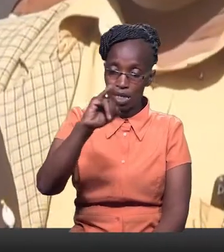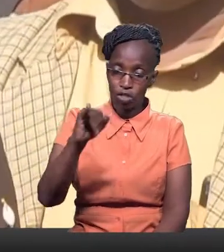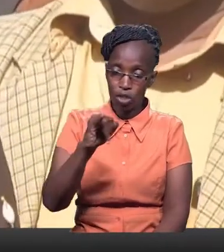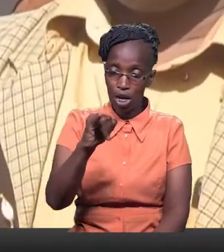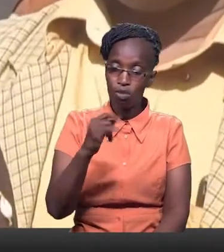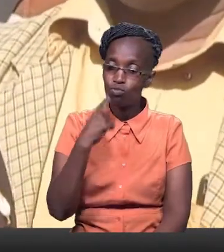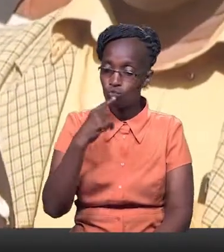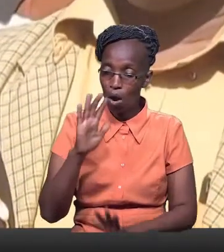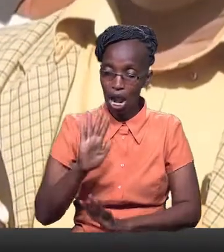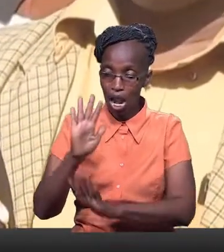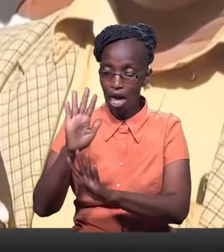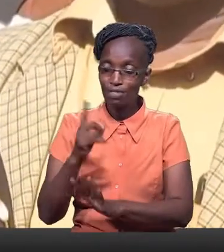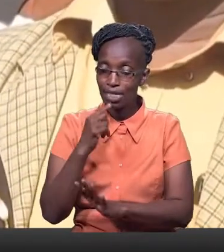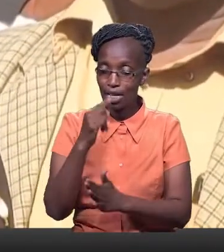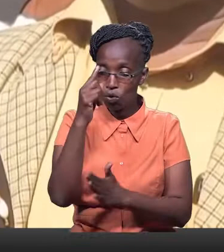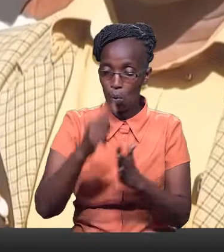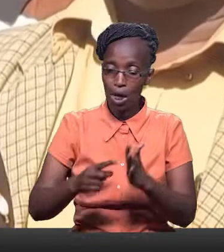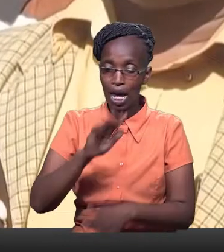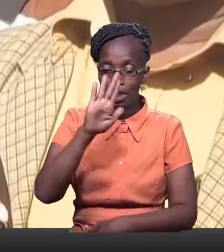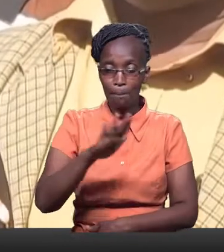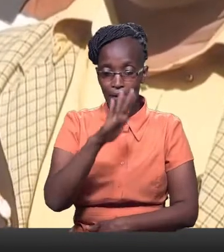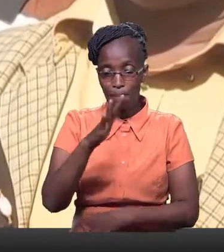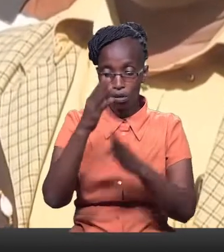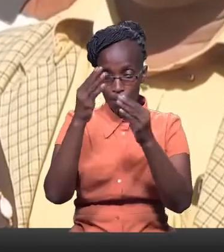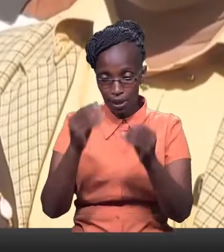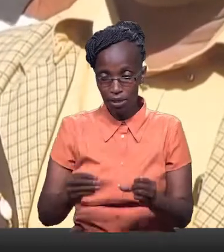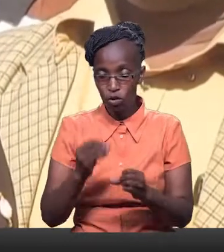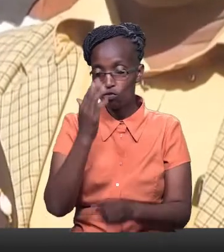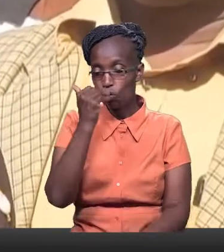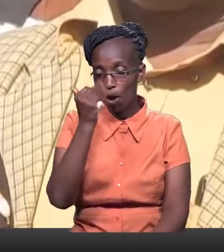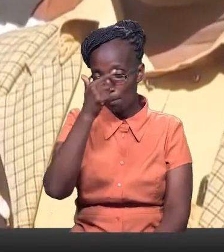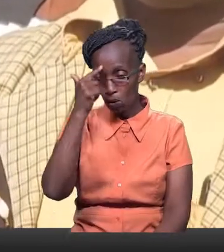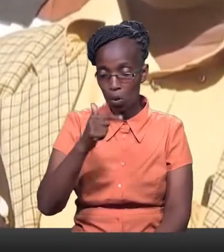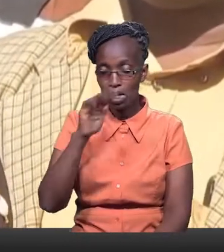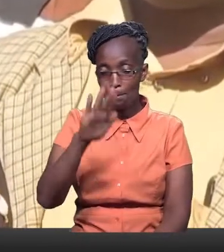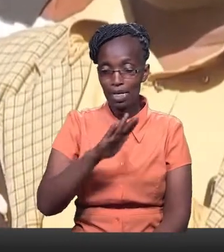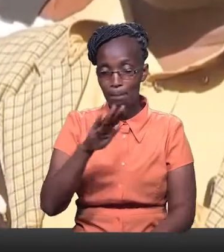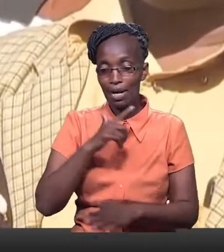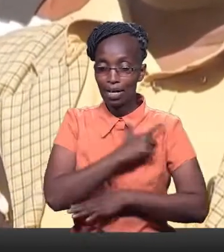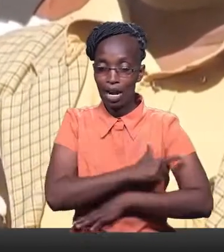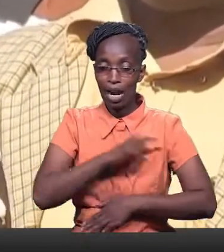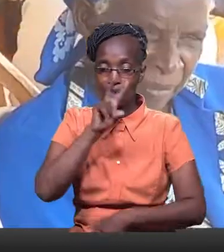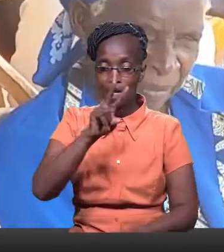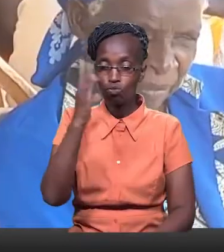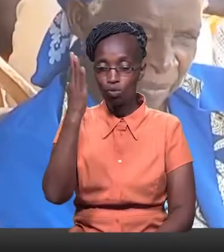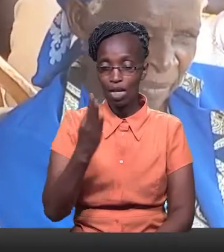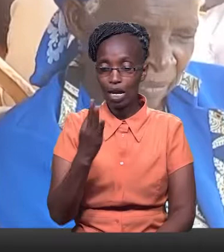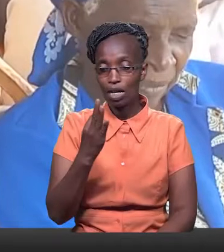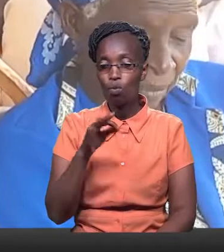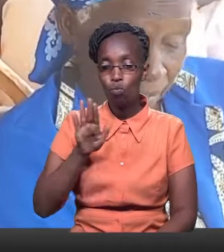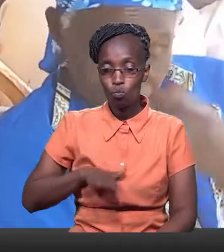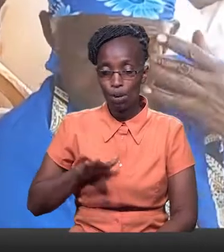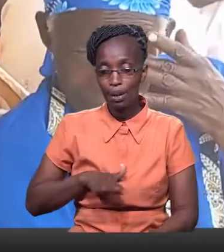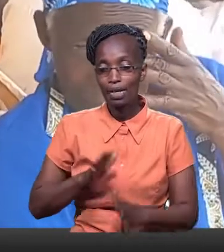dissolved because they have not made the two-thirds majority. We are coming to an election now. And in this election, if we can get more women